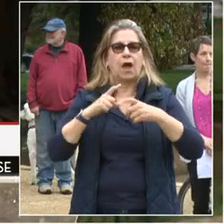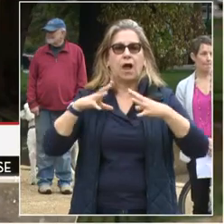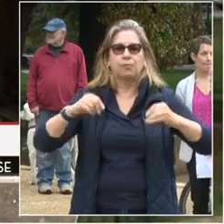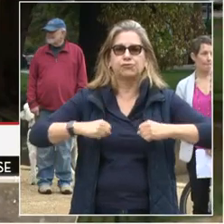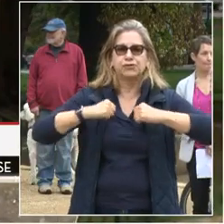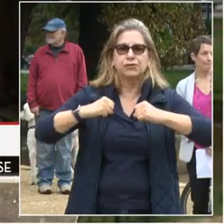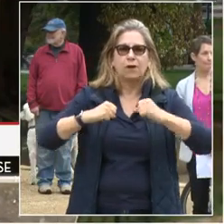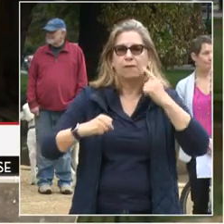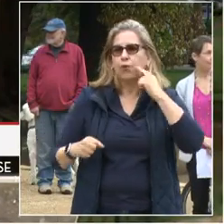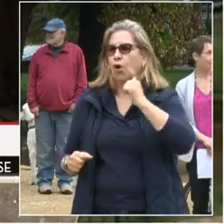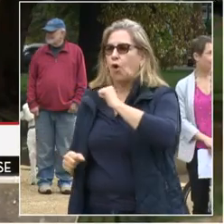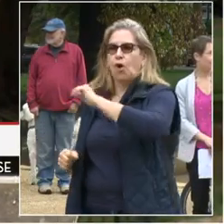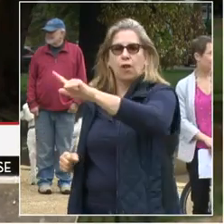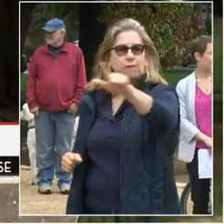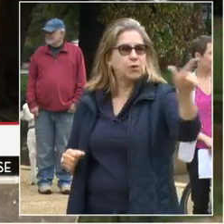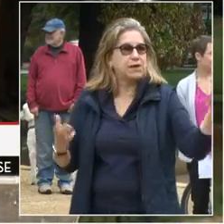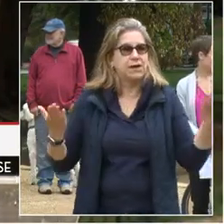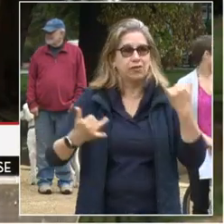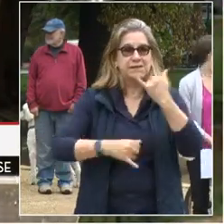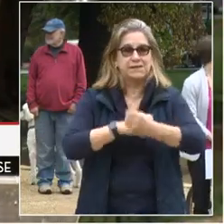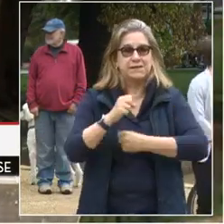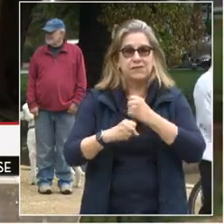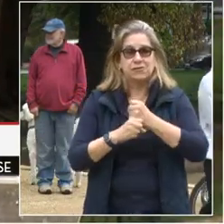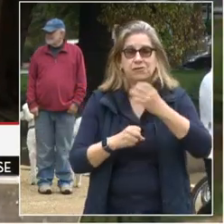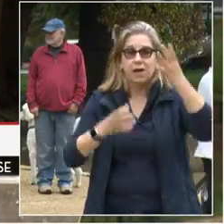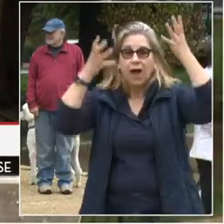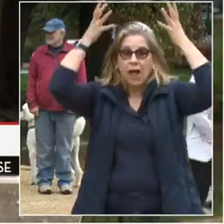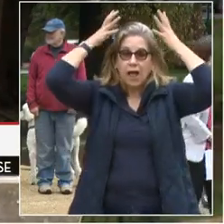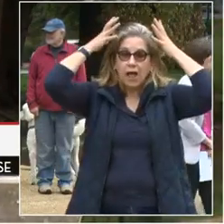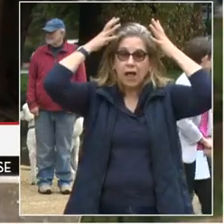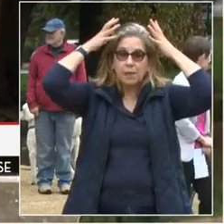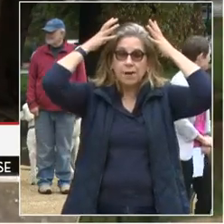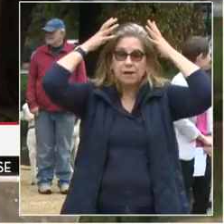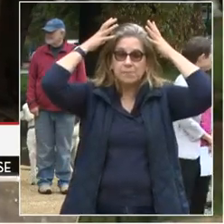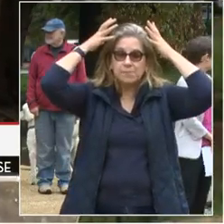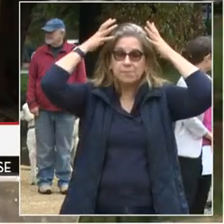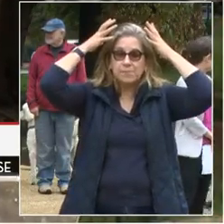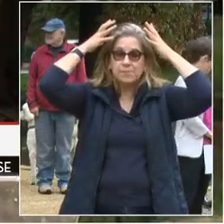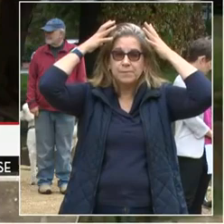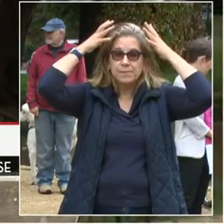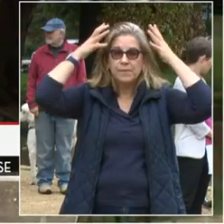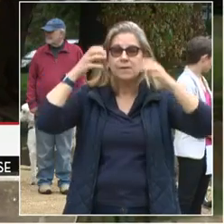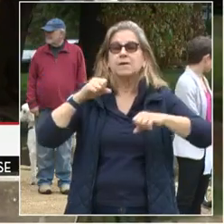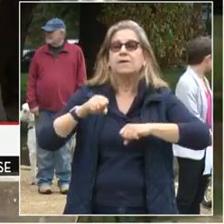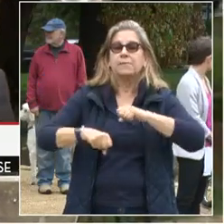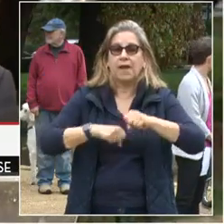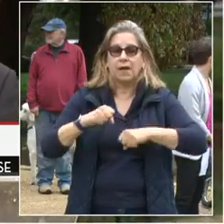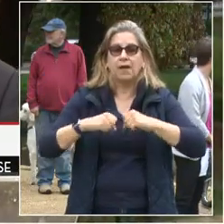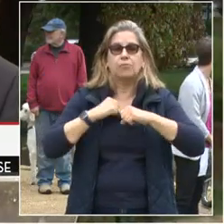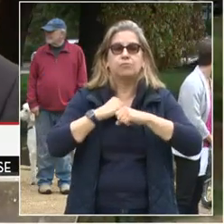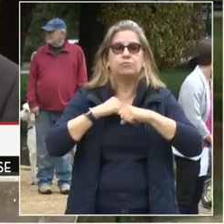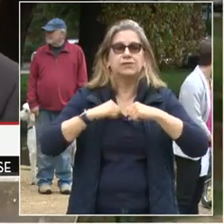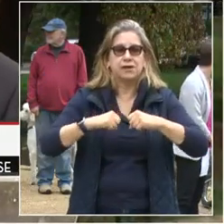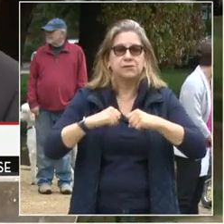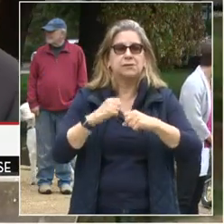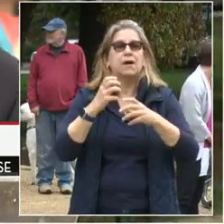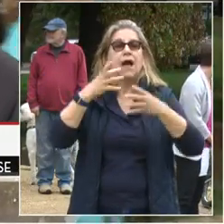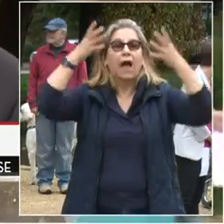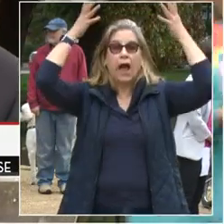helmets save lives and reduce injuries. So kids, thanks for wearing those helmets. It's extremely important.